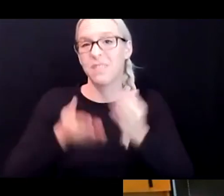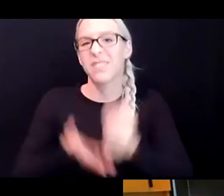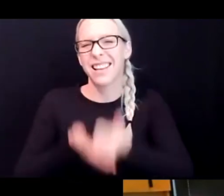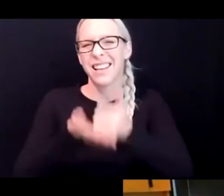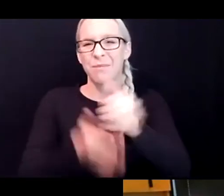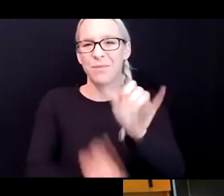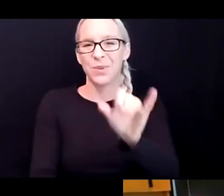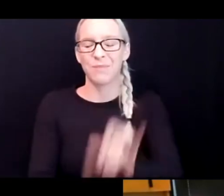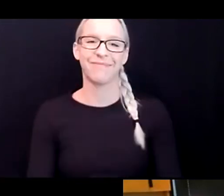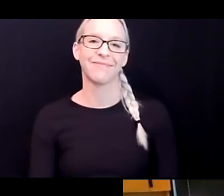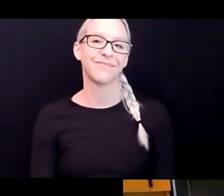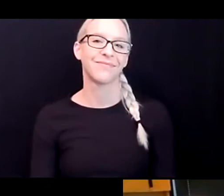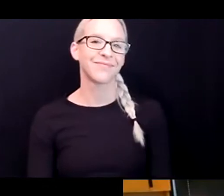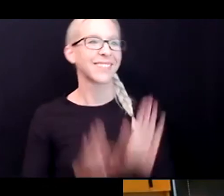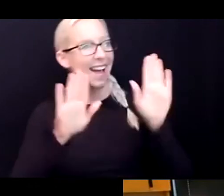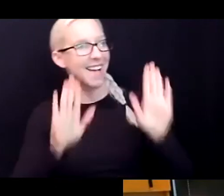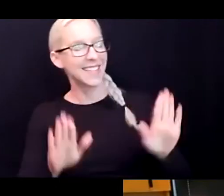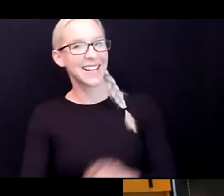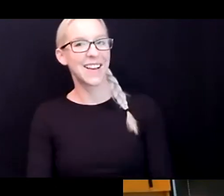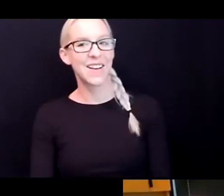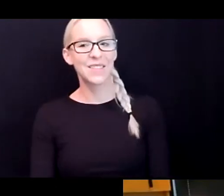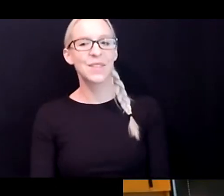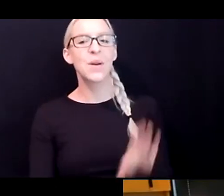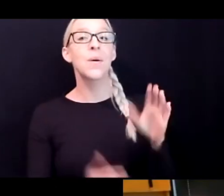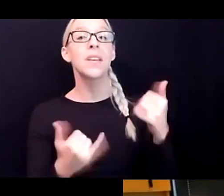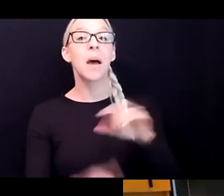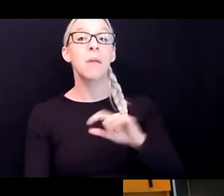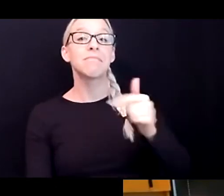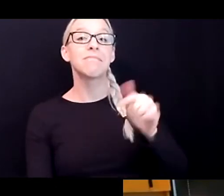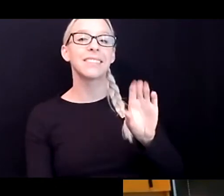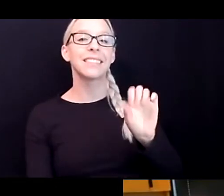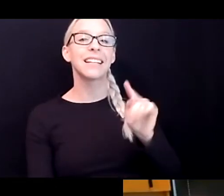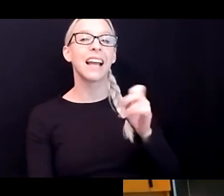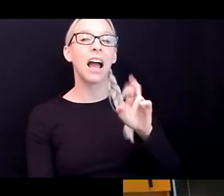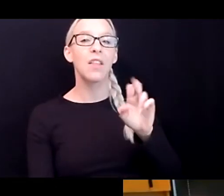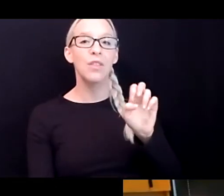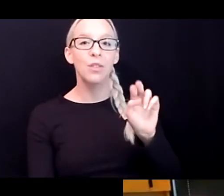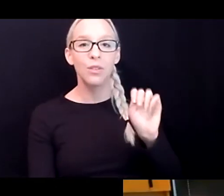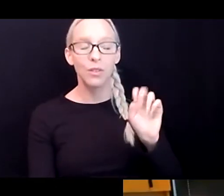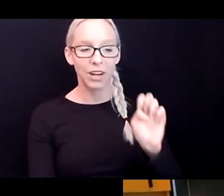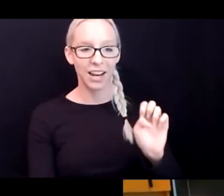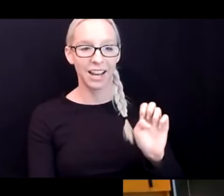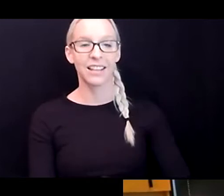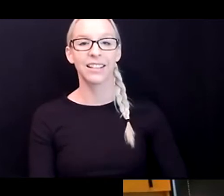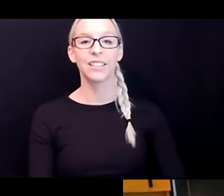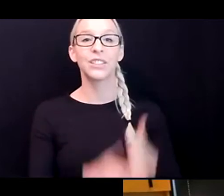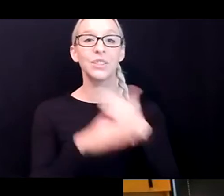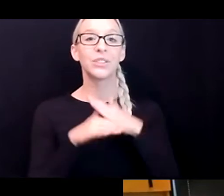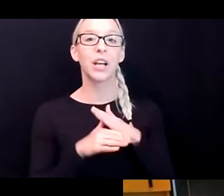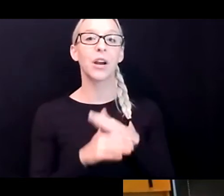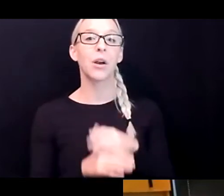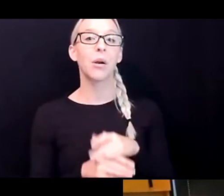Awesome. So I want to give Katherine a chance to weigh in too, to share a little bit about how her and her